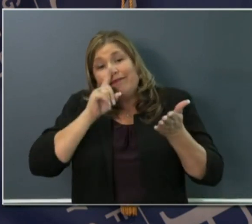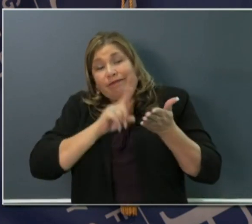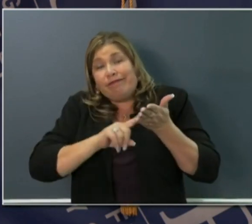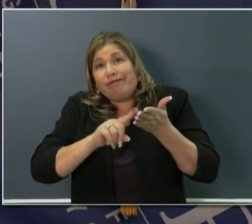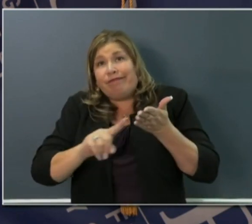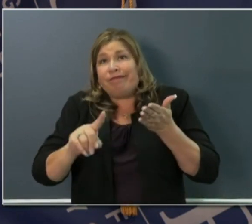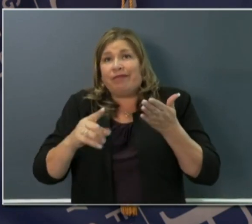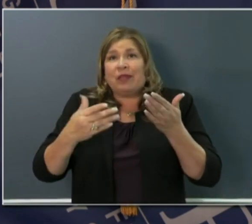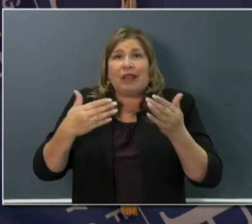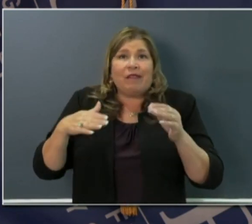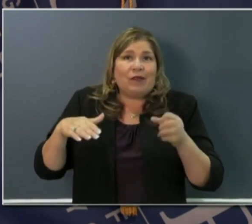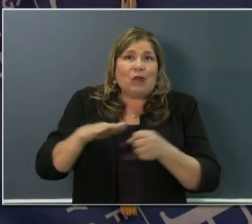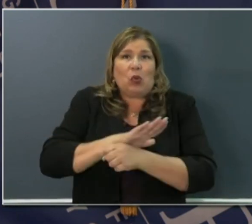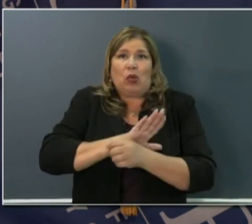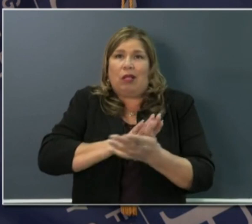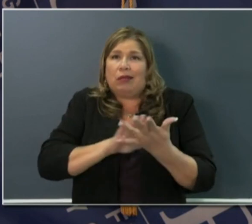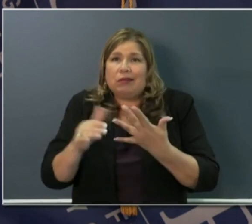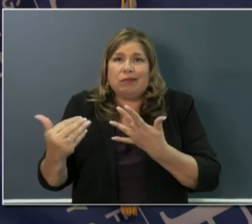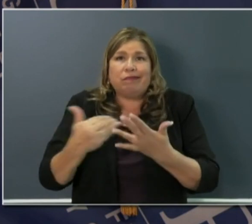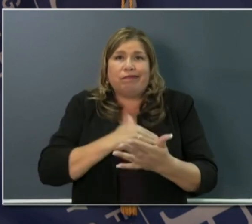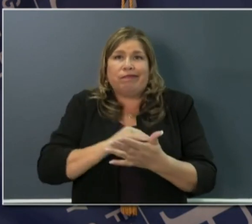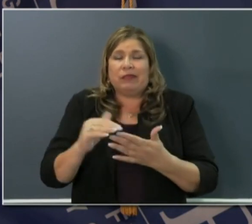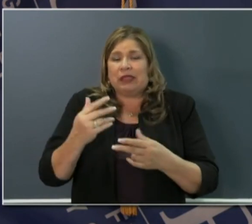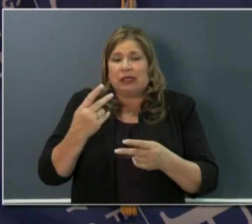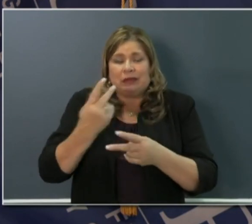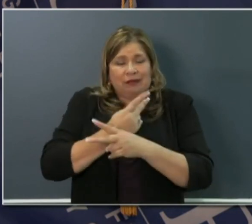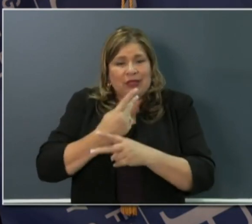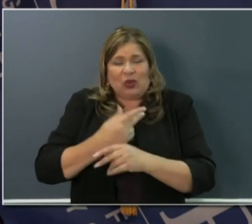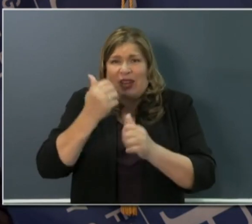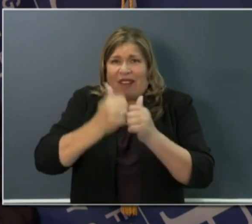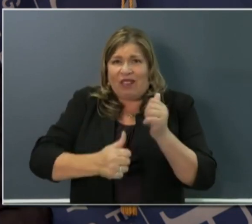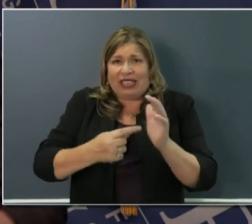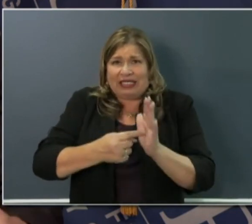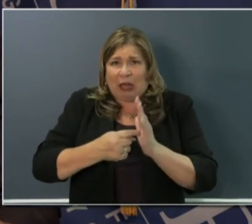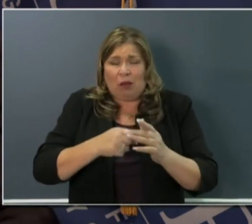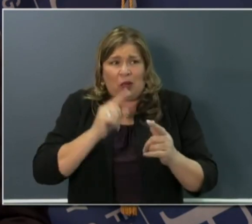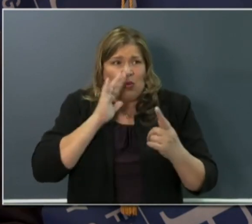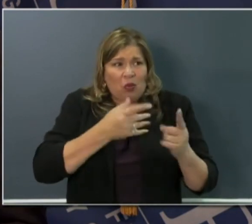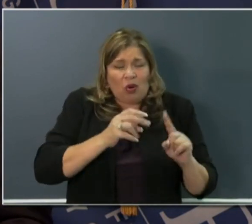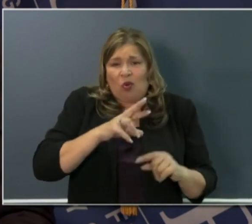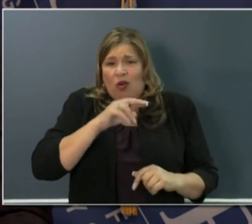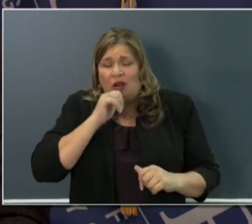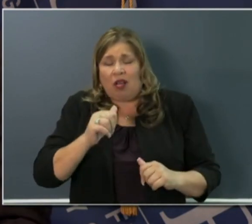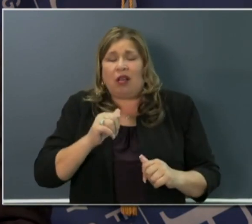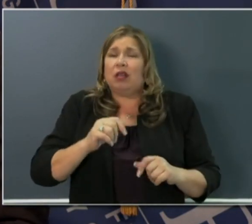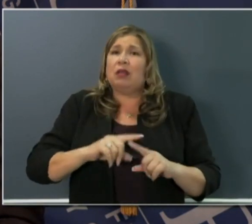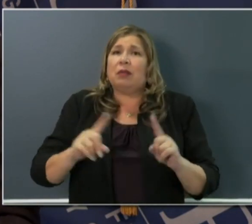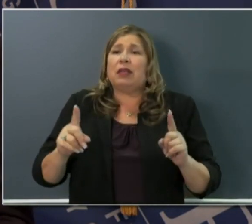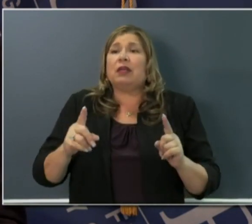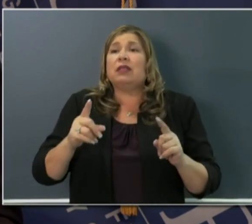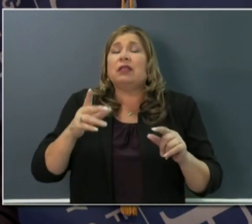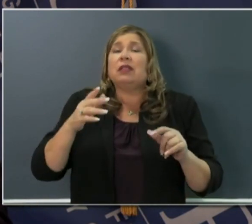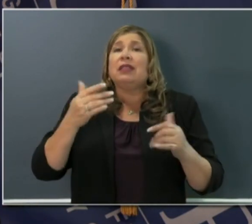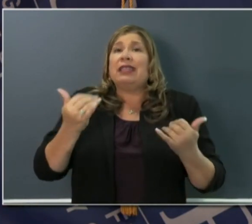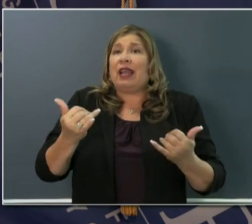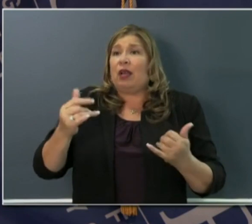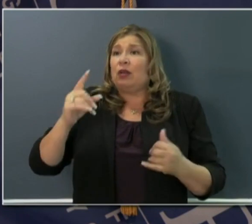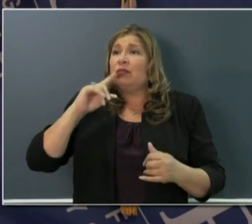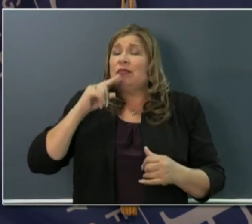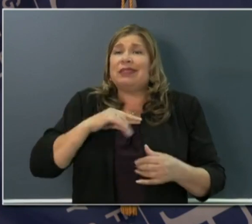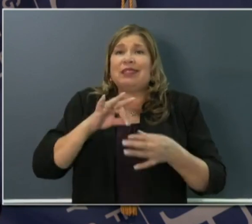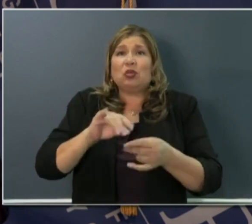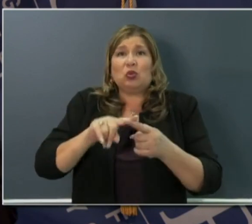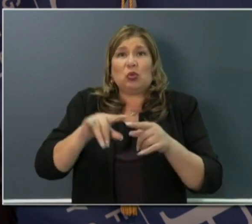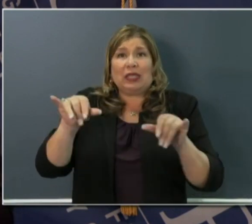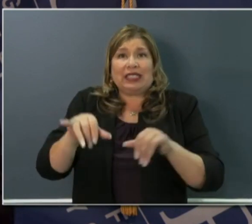very thoughtfully and process each and every example. But committing to conformity across the board is not something at the moment any